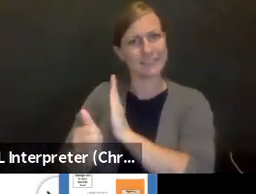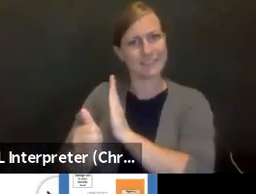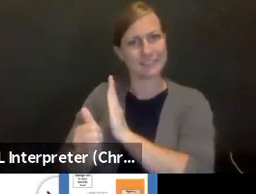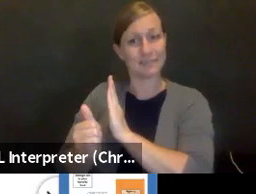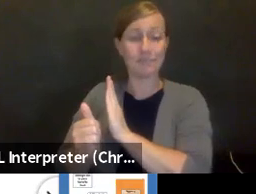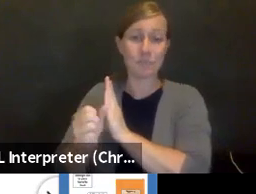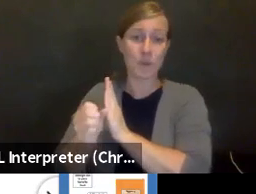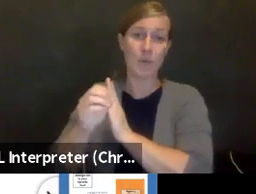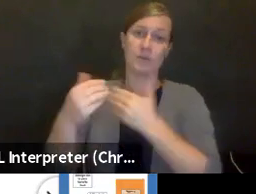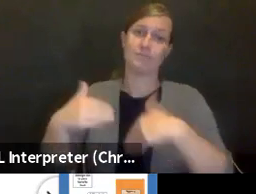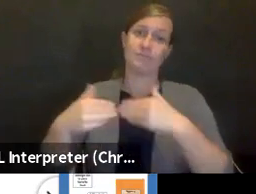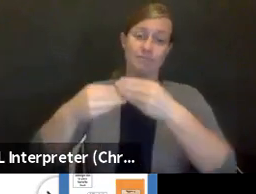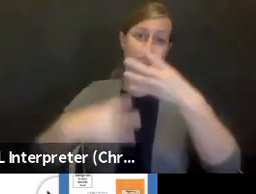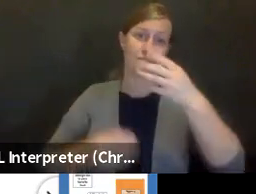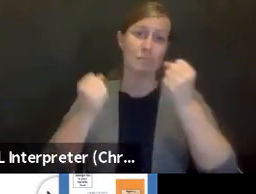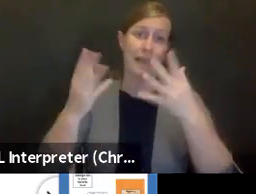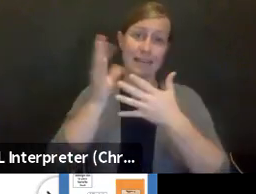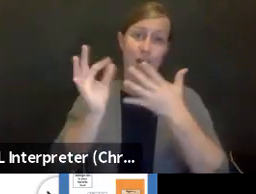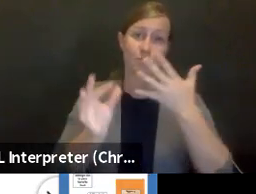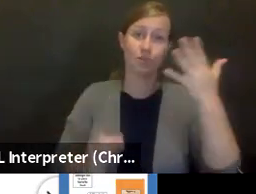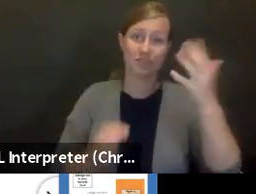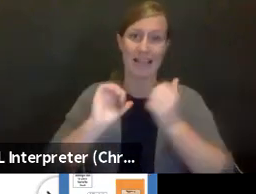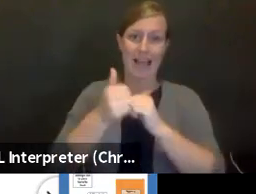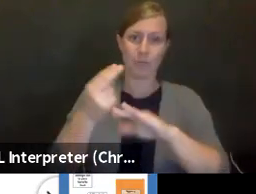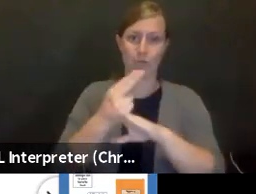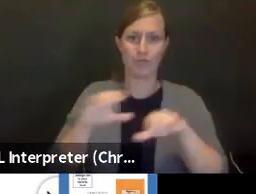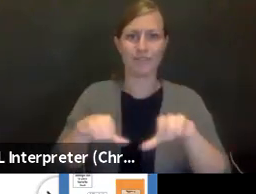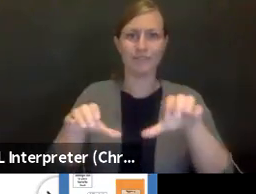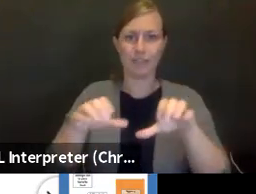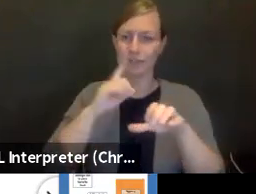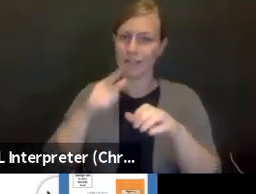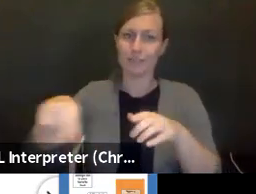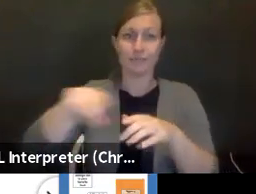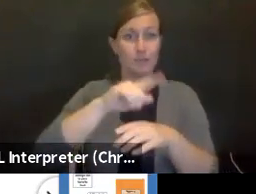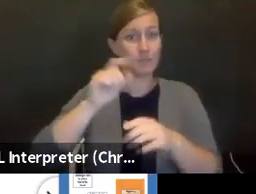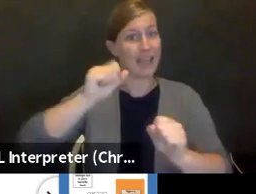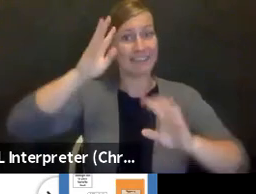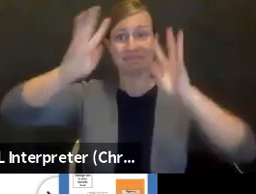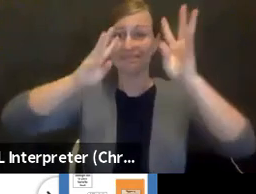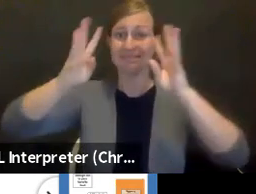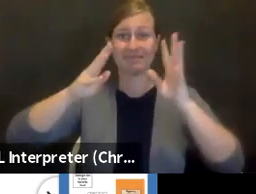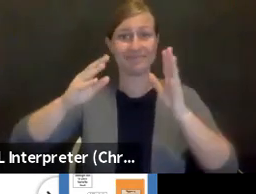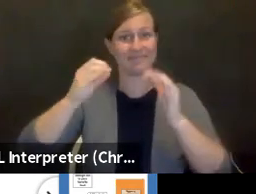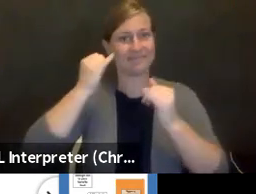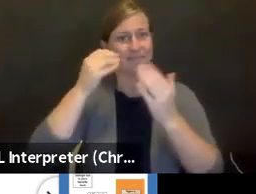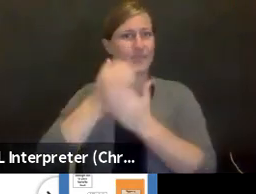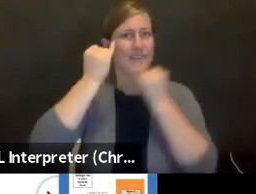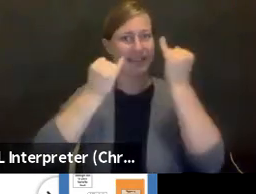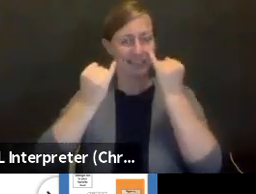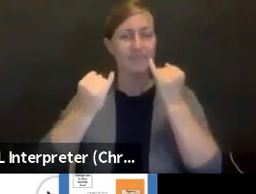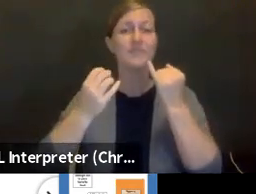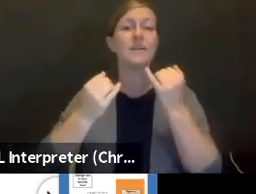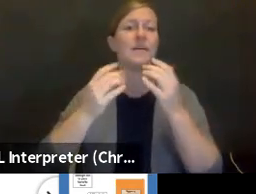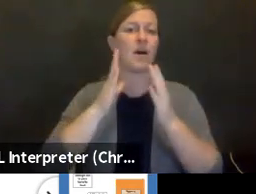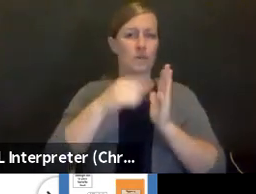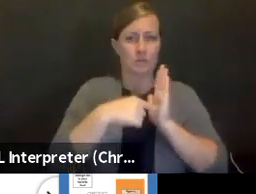So lots of different ways to use activities. It's really up to your mind. And we will demonstrate what has already been created and